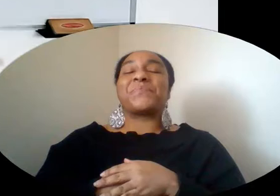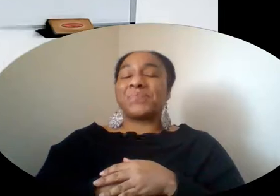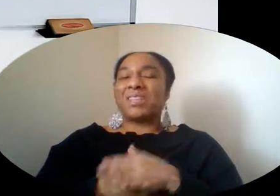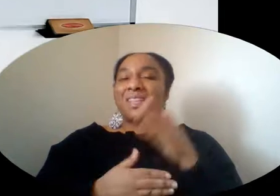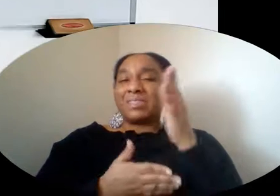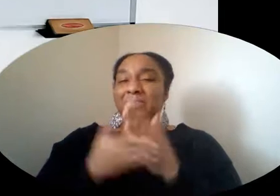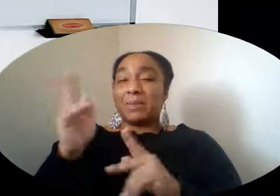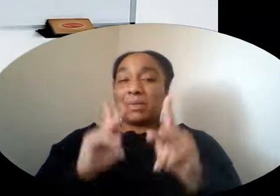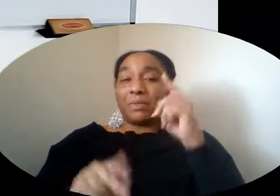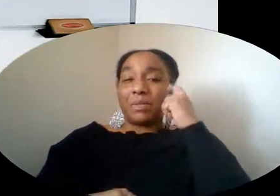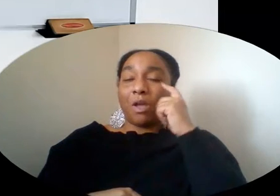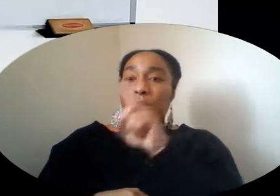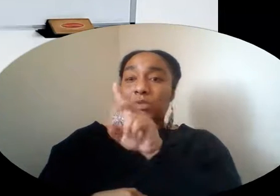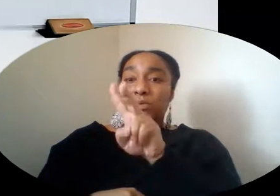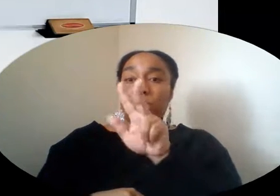some people went